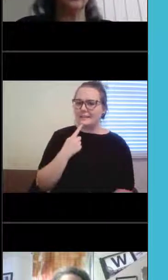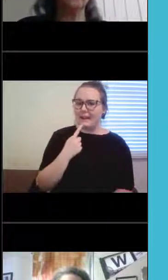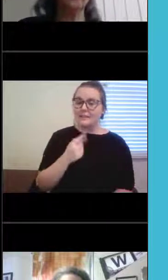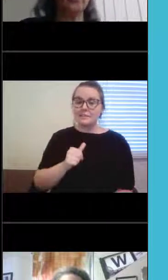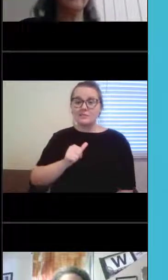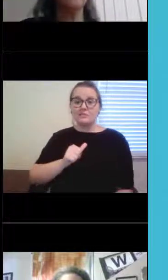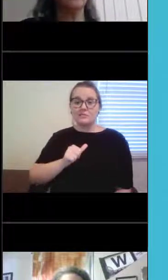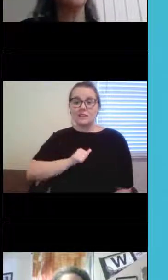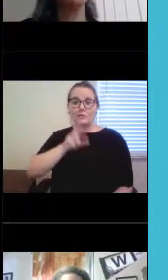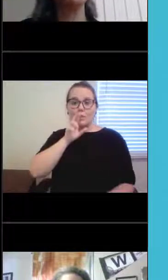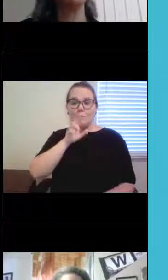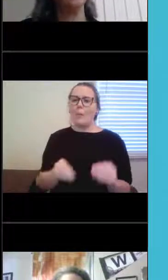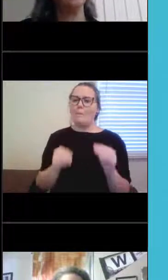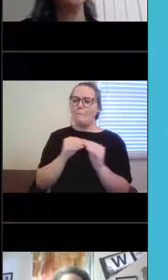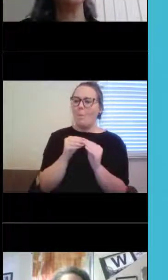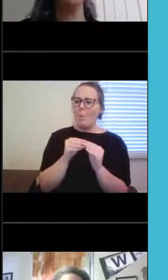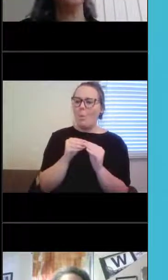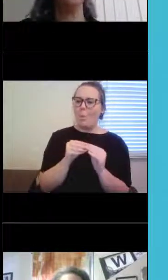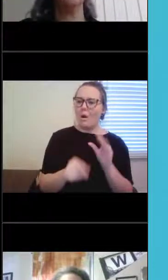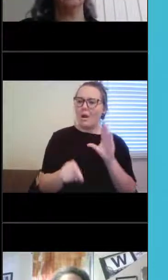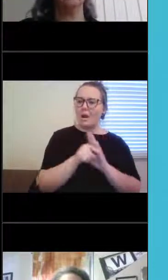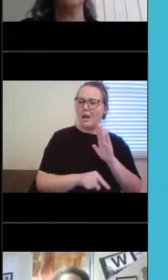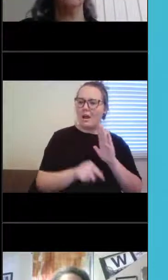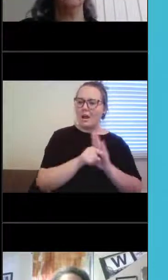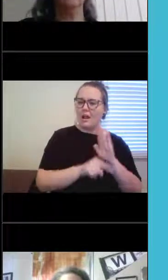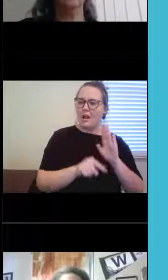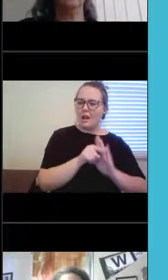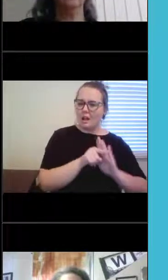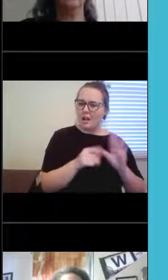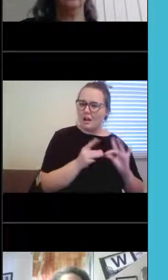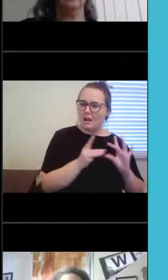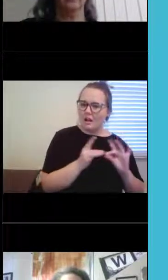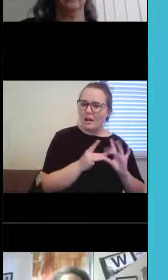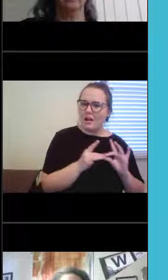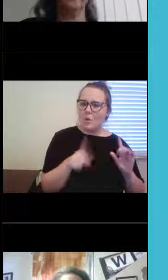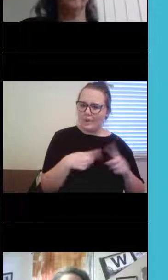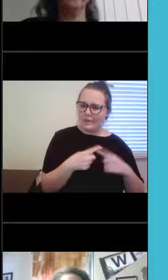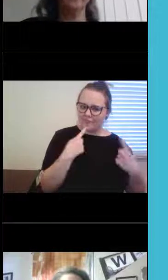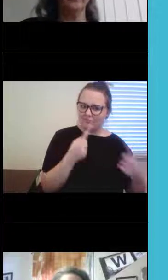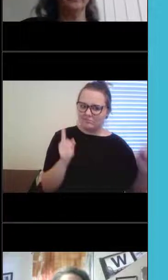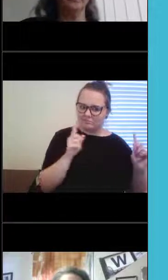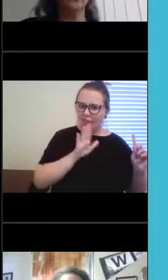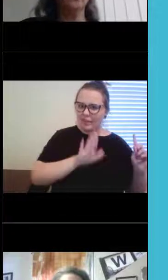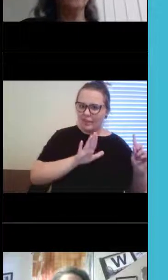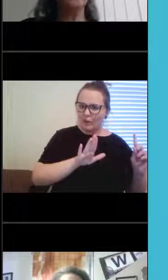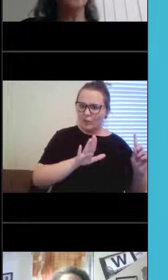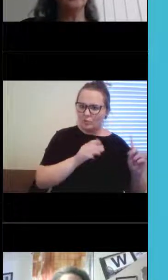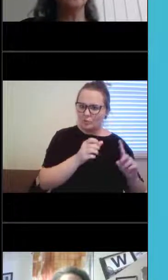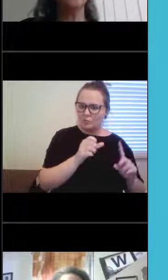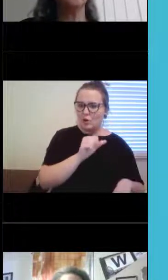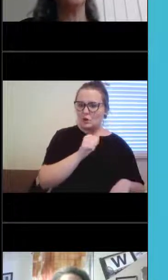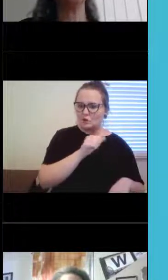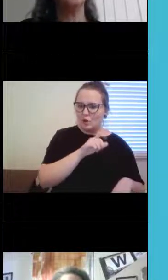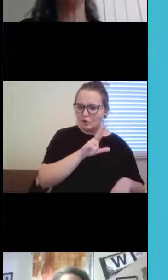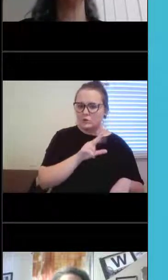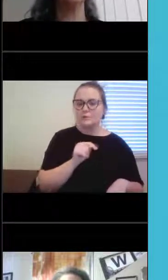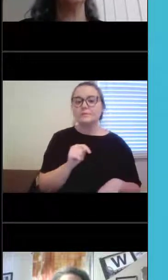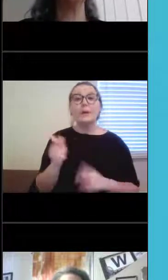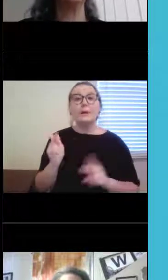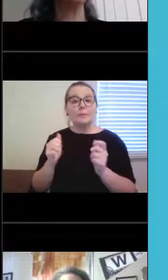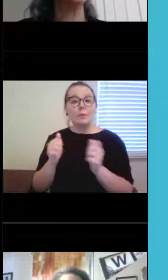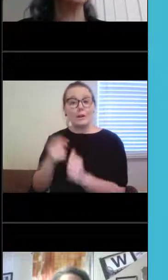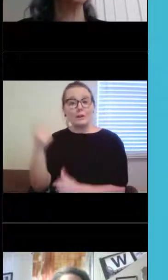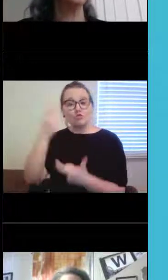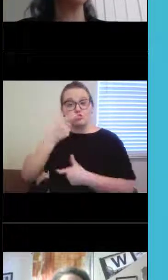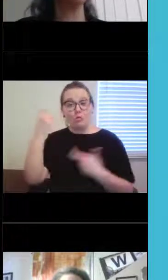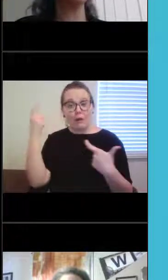self-report that they got more of these negative social reactions when they disclosed the assault. Those with trauma histories of